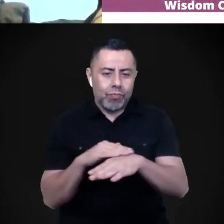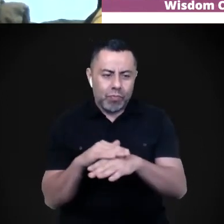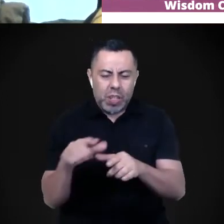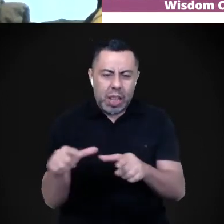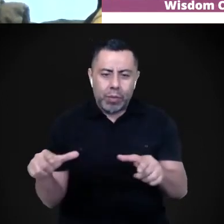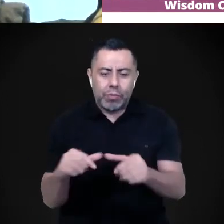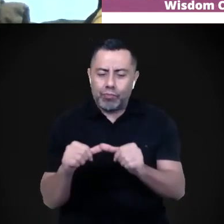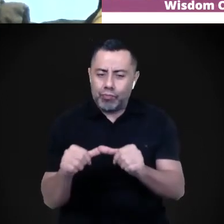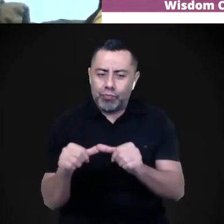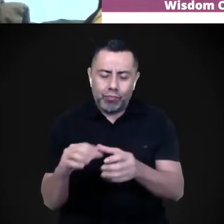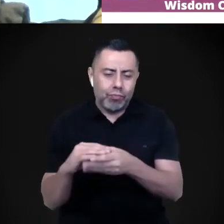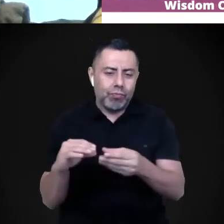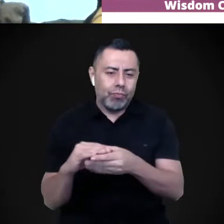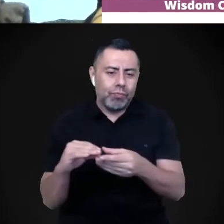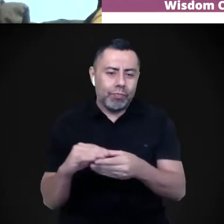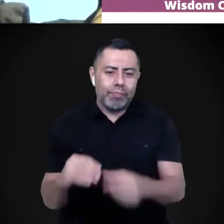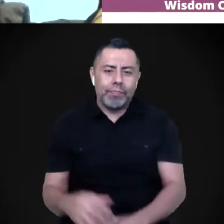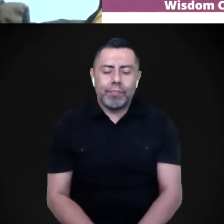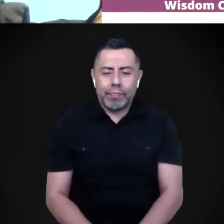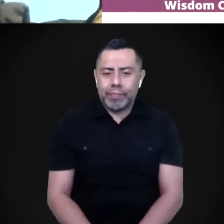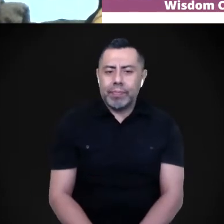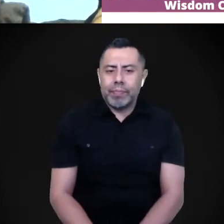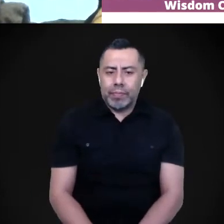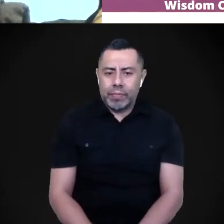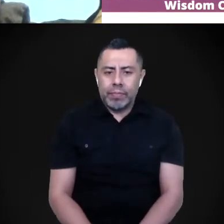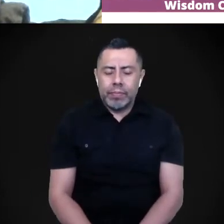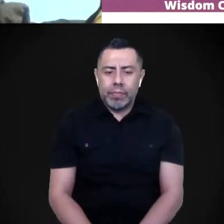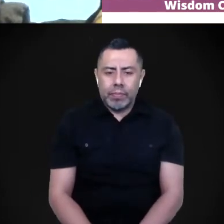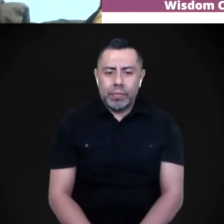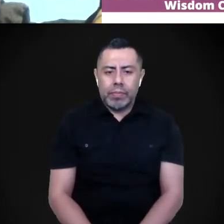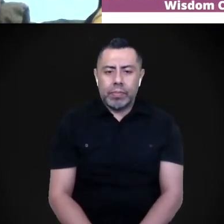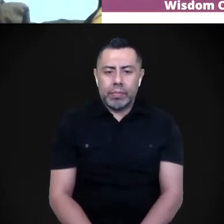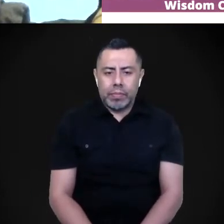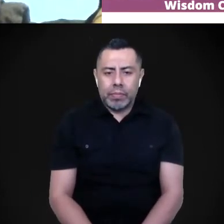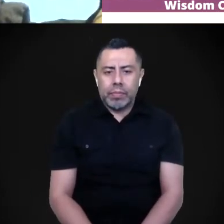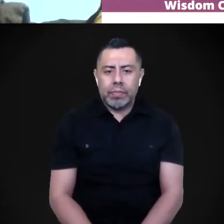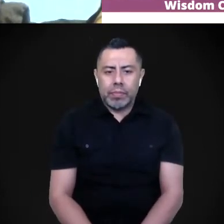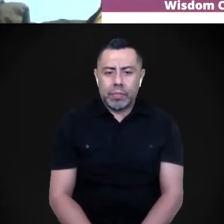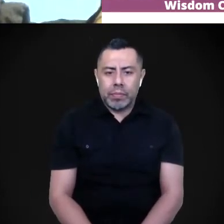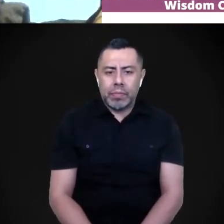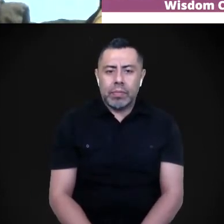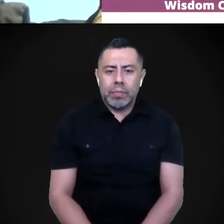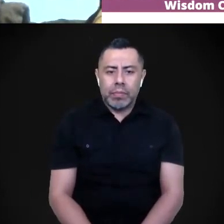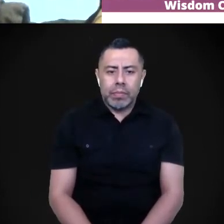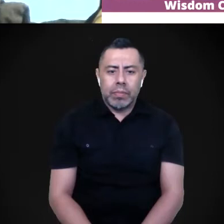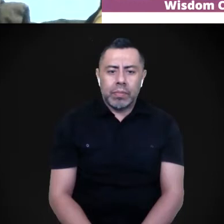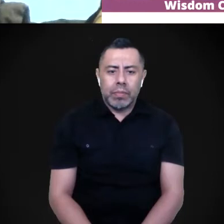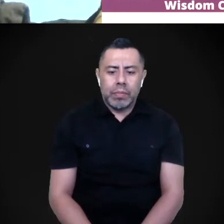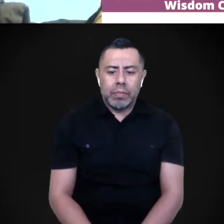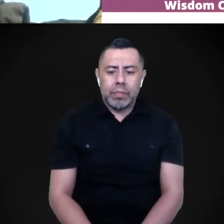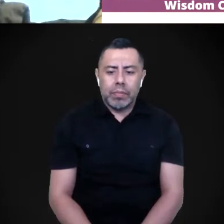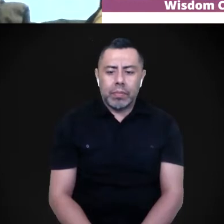as she bars at your struggle. Added what Zaho. Dota e what in the sea, Edo